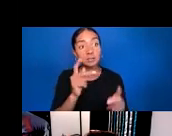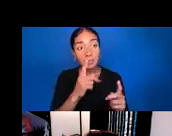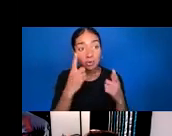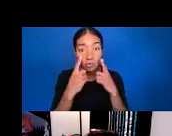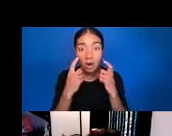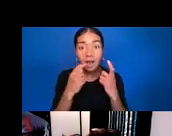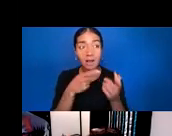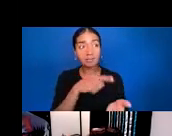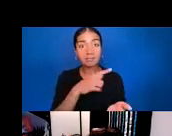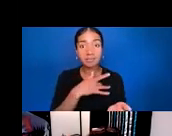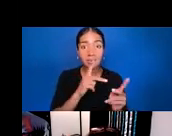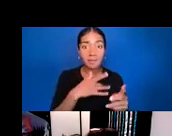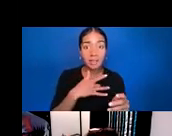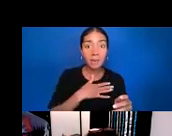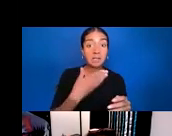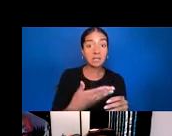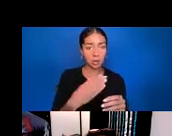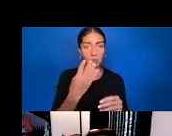It affects all of us.